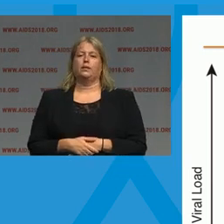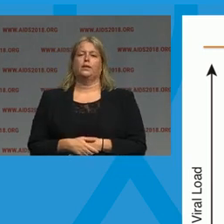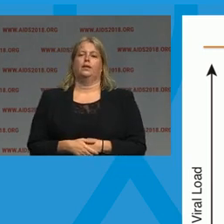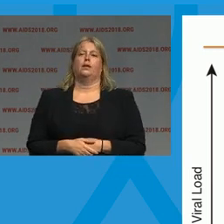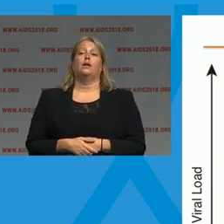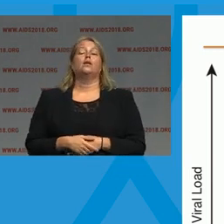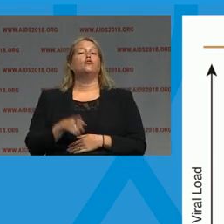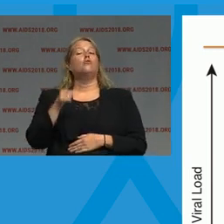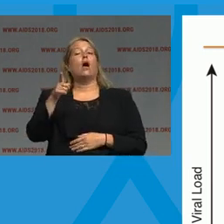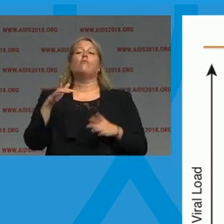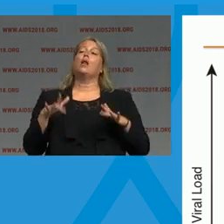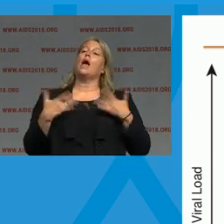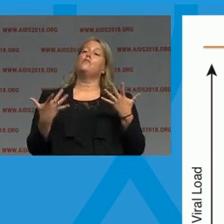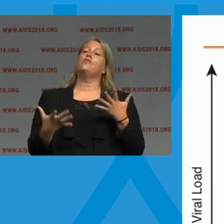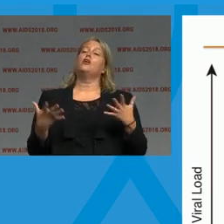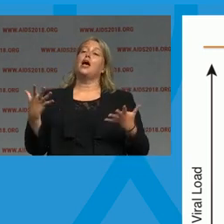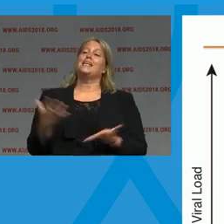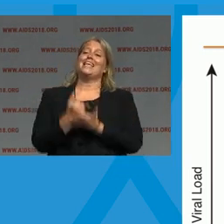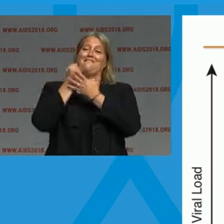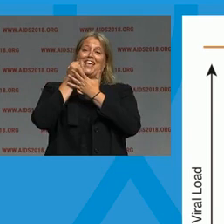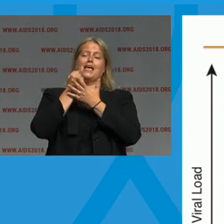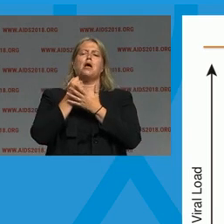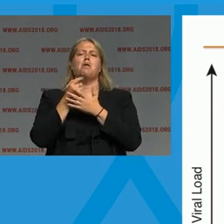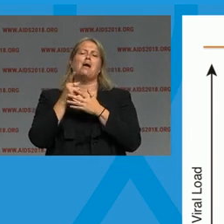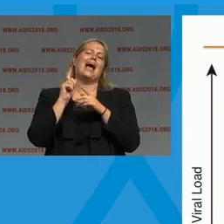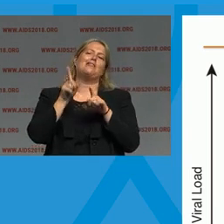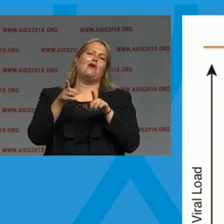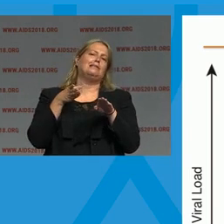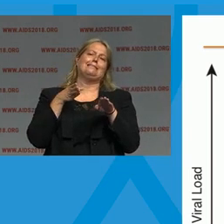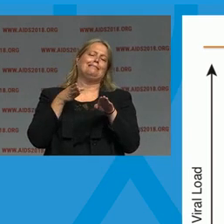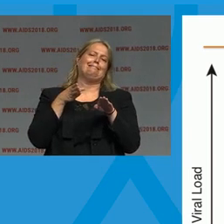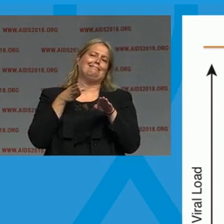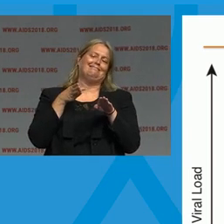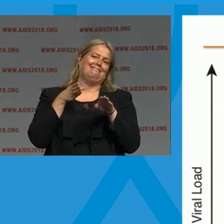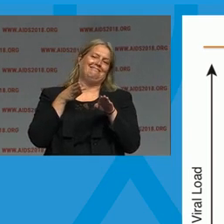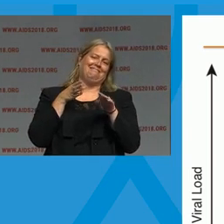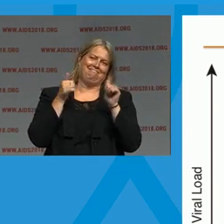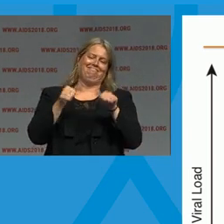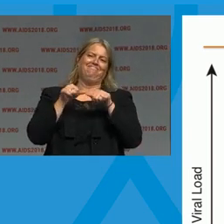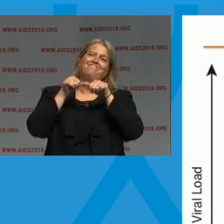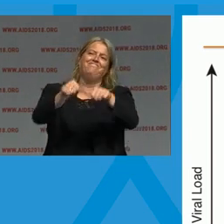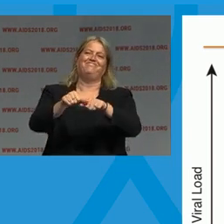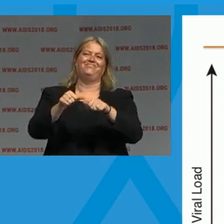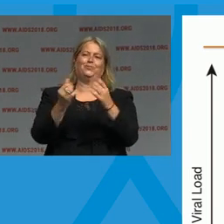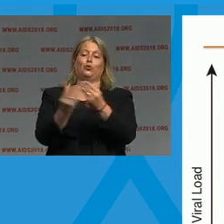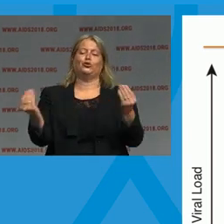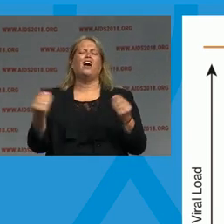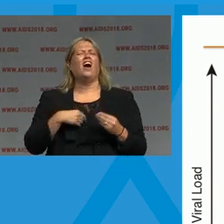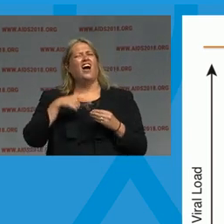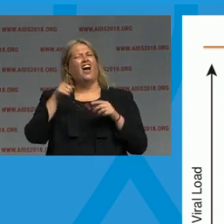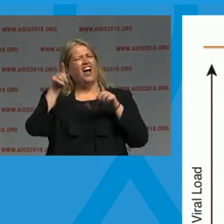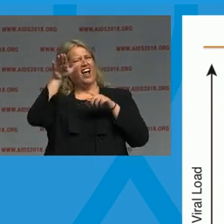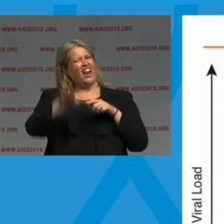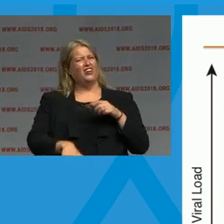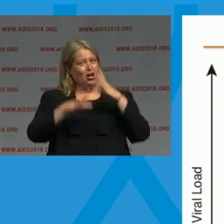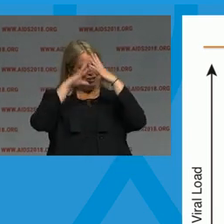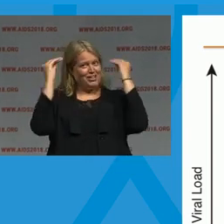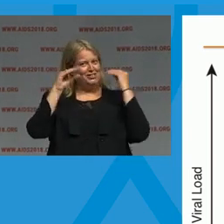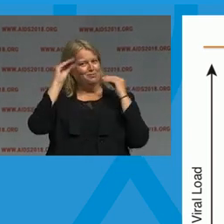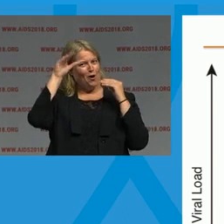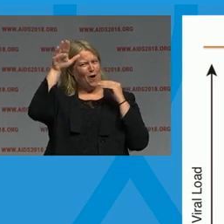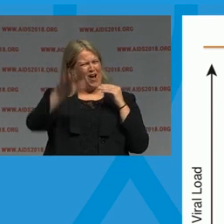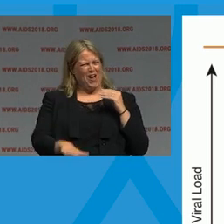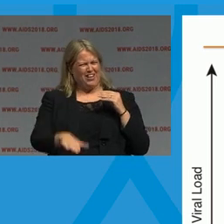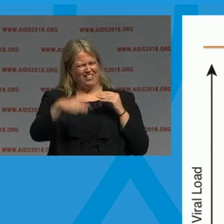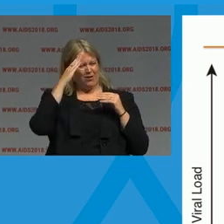impermanent solution, and that's the story of Little Dutch Boy. And the story goes that the boy sees a small hole